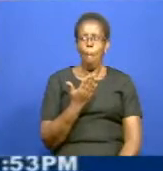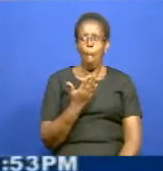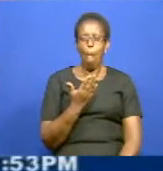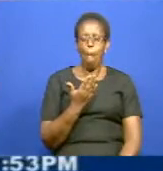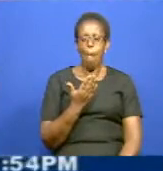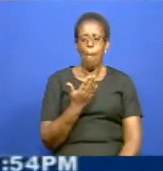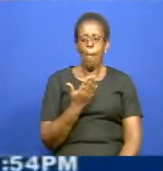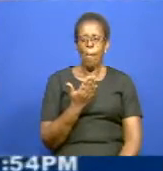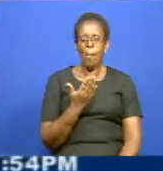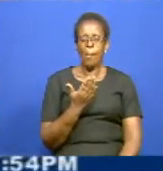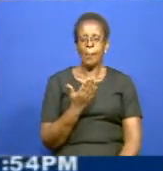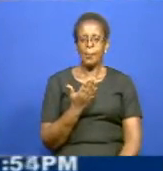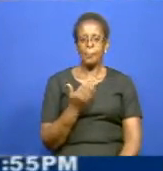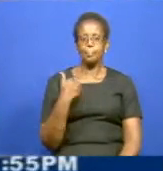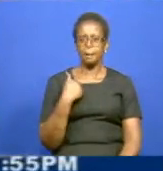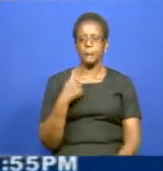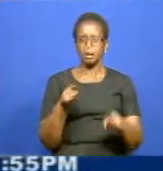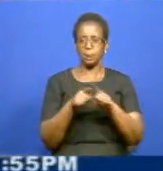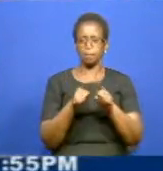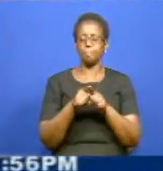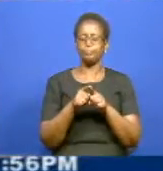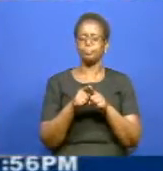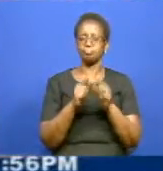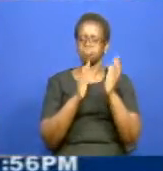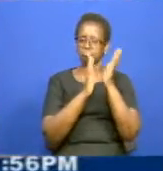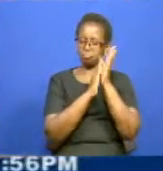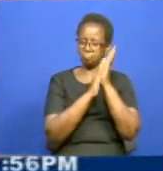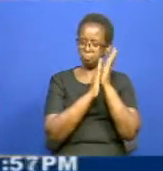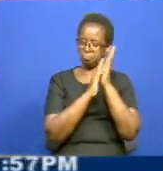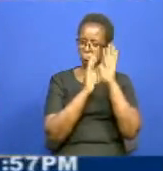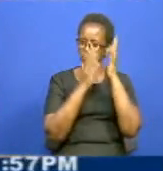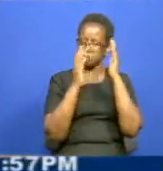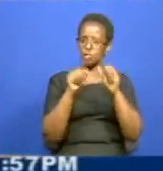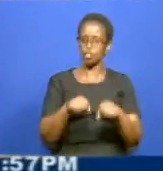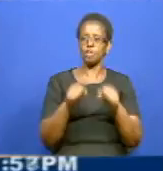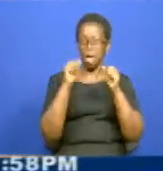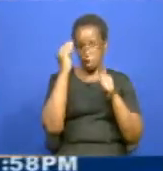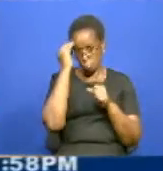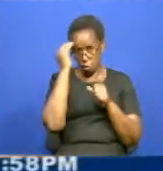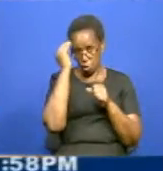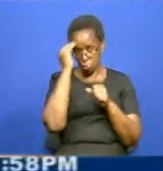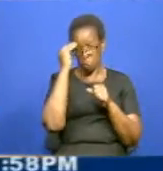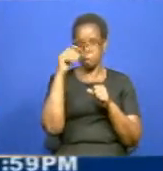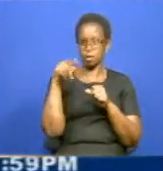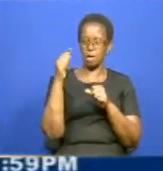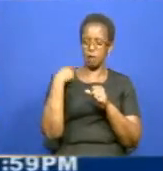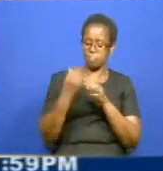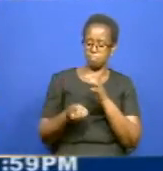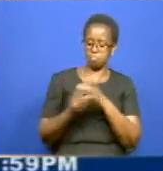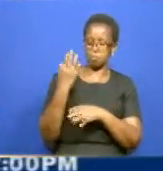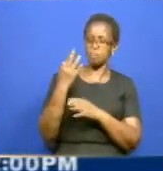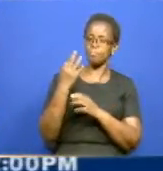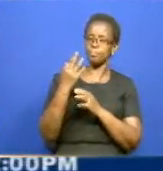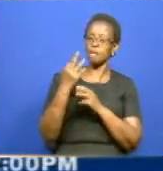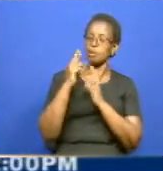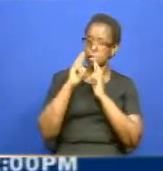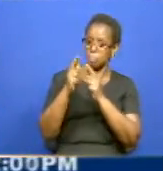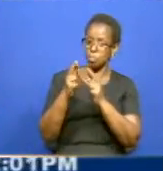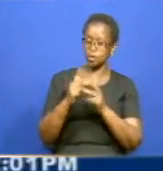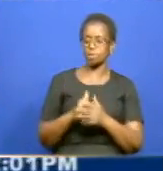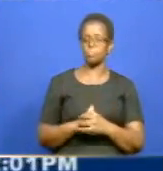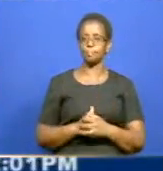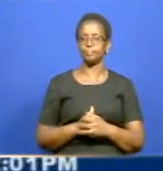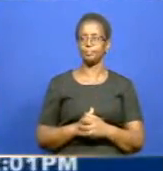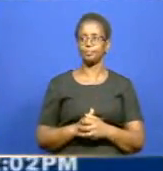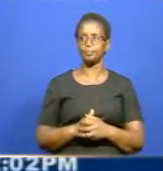actually commend the Chair, Education, for coming up with the report. But I also want to raise